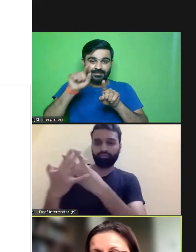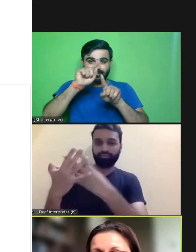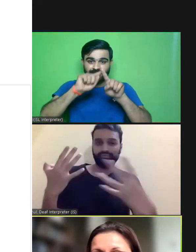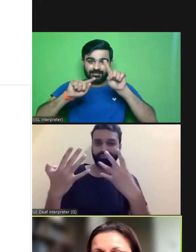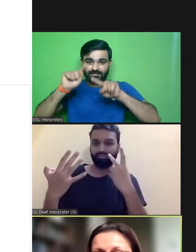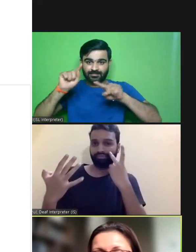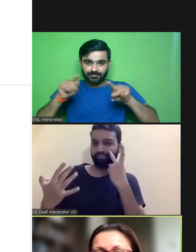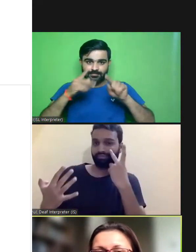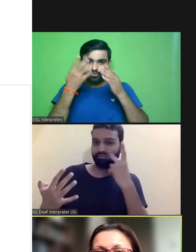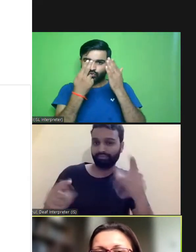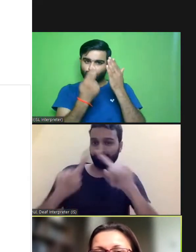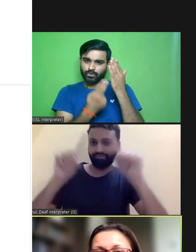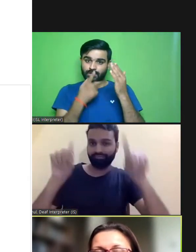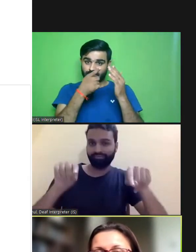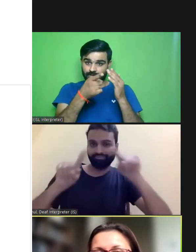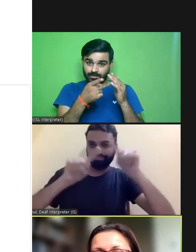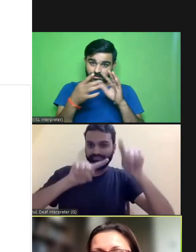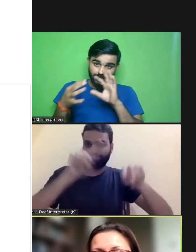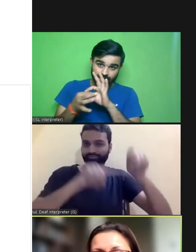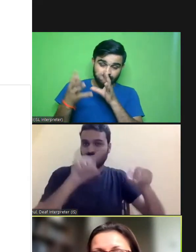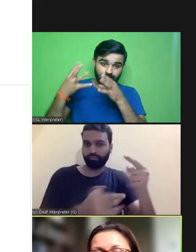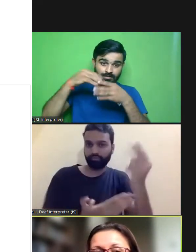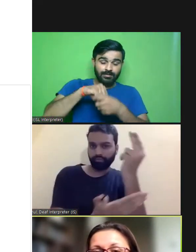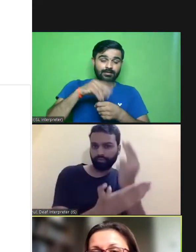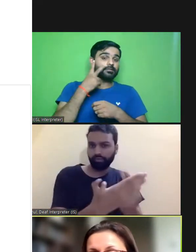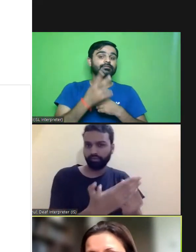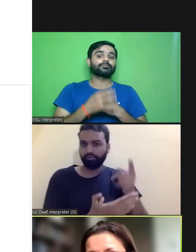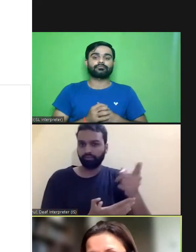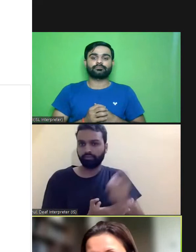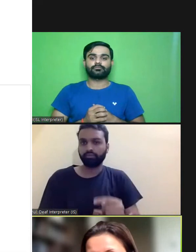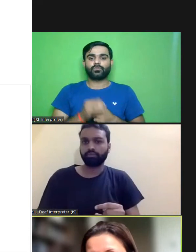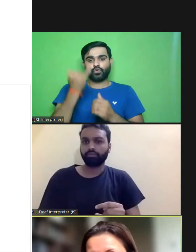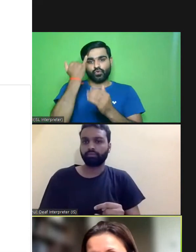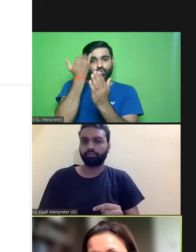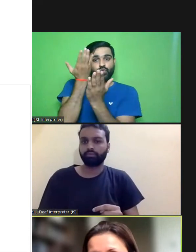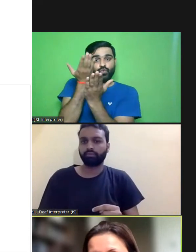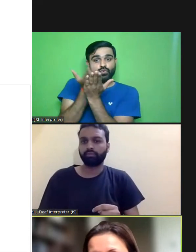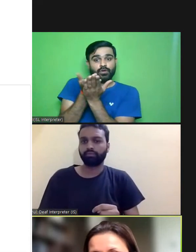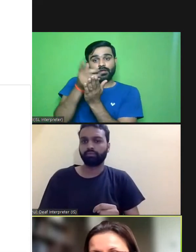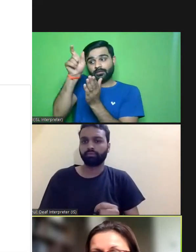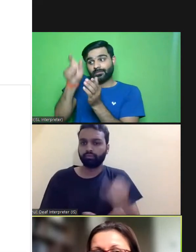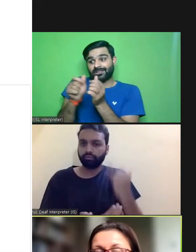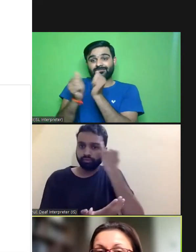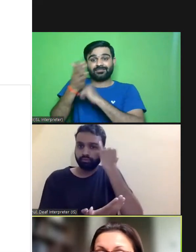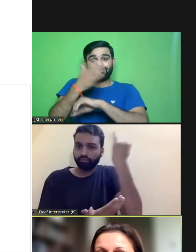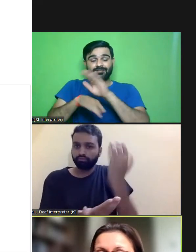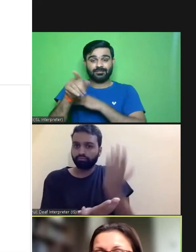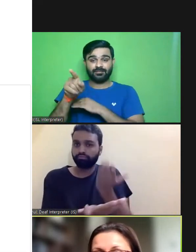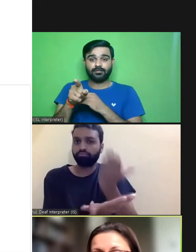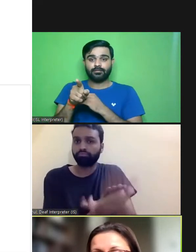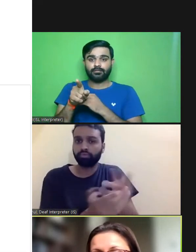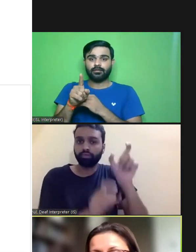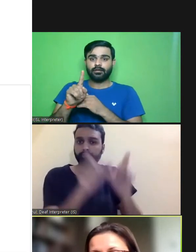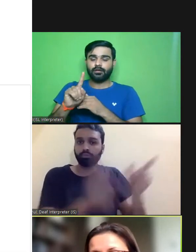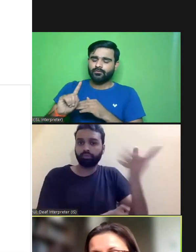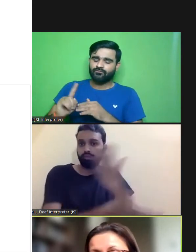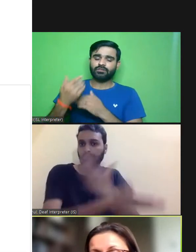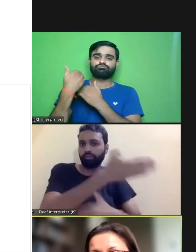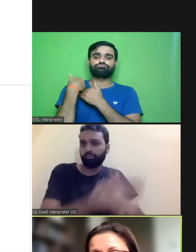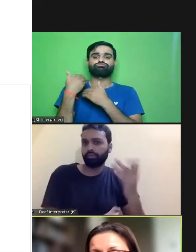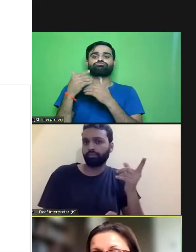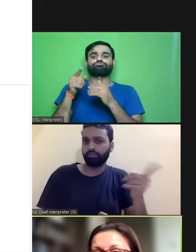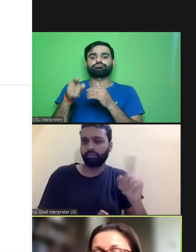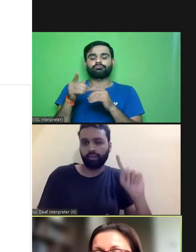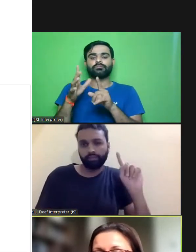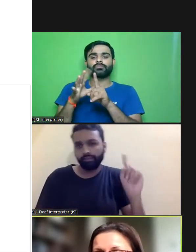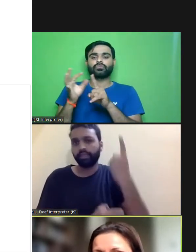with disabilities. In here, what we are seeing is that the proportion of persons with disabilities that are deprived in India, Cameroon, and